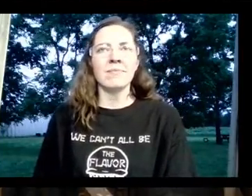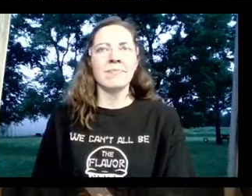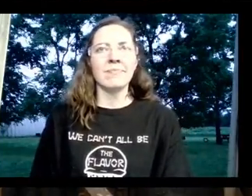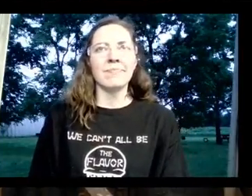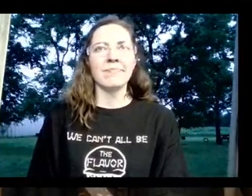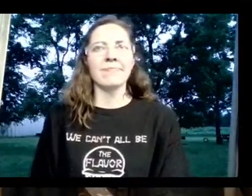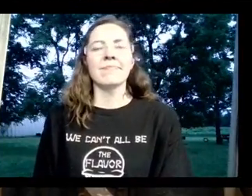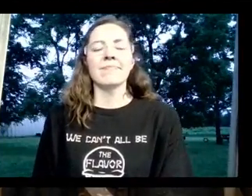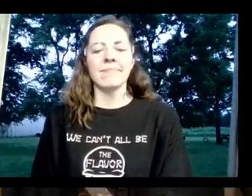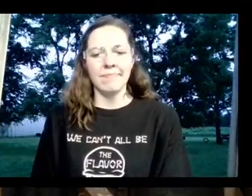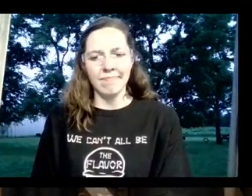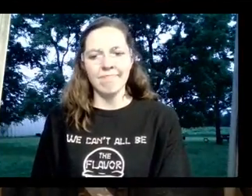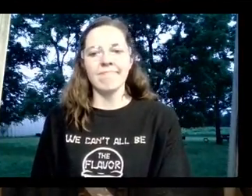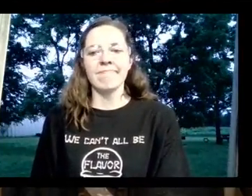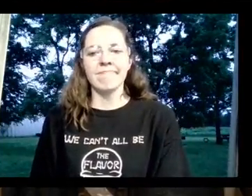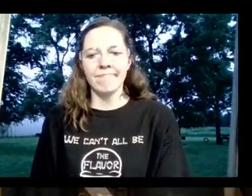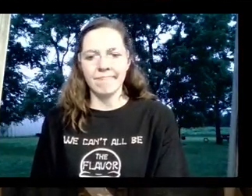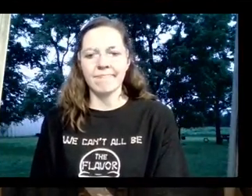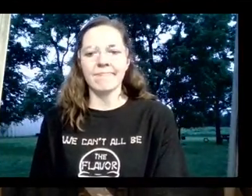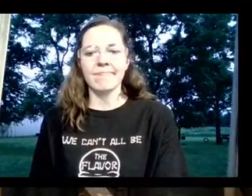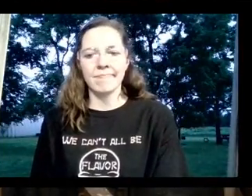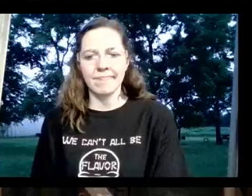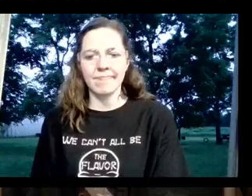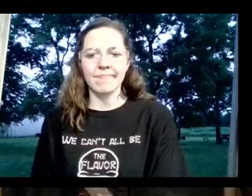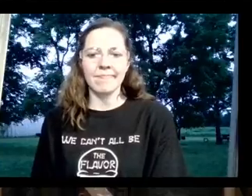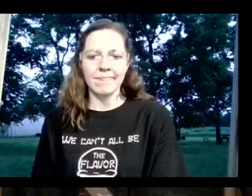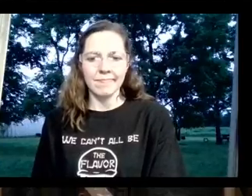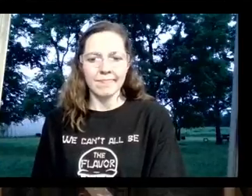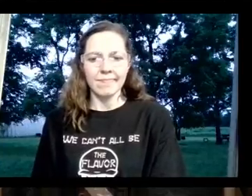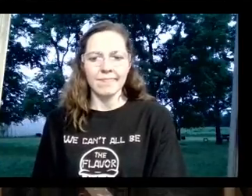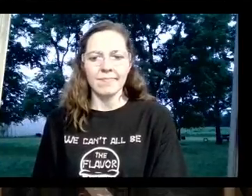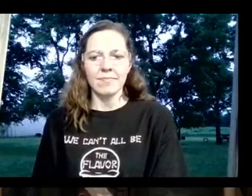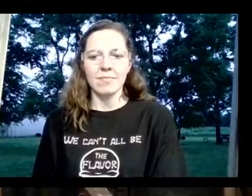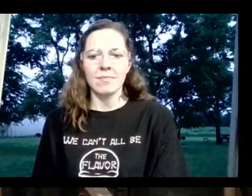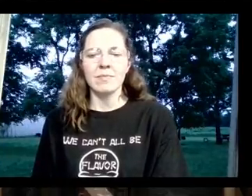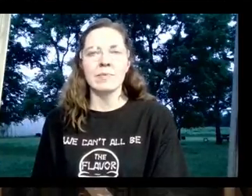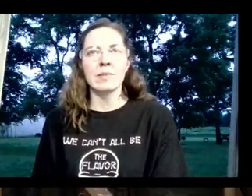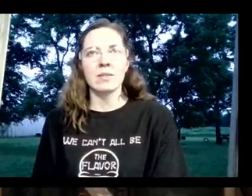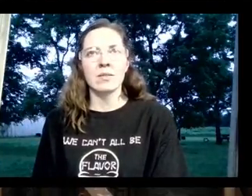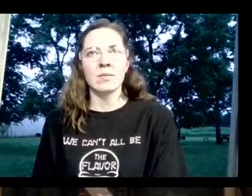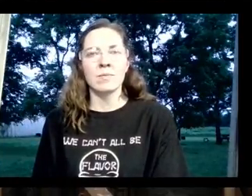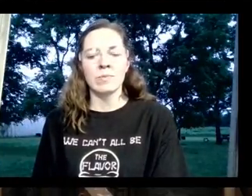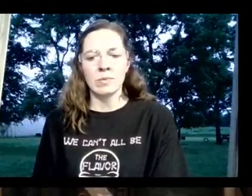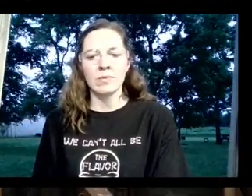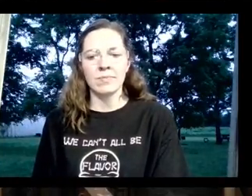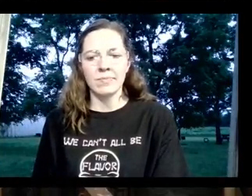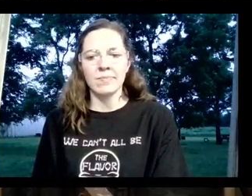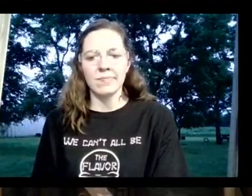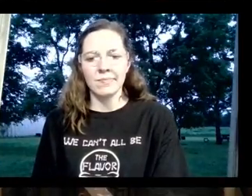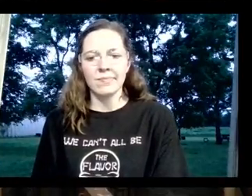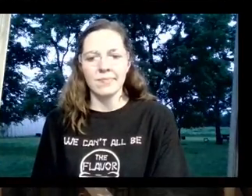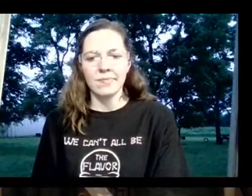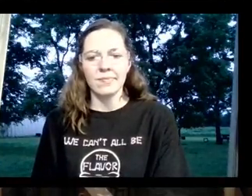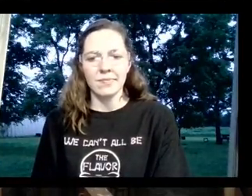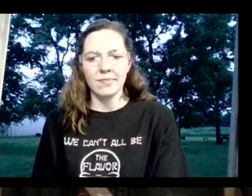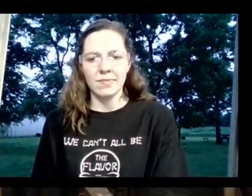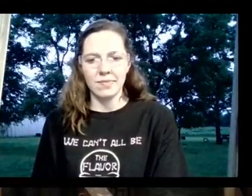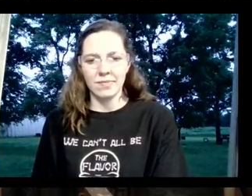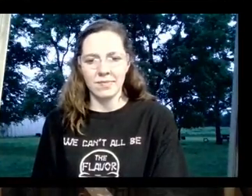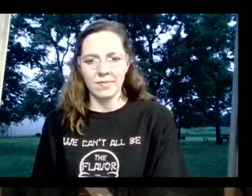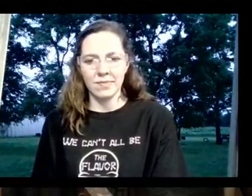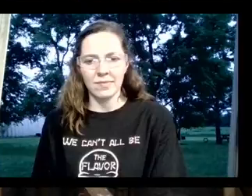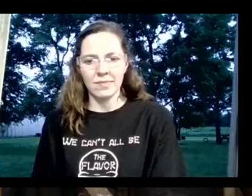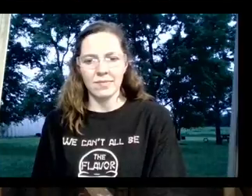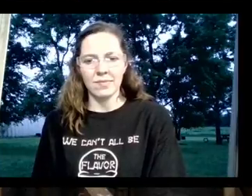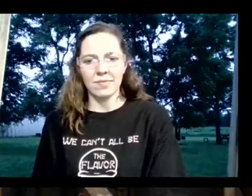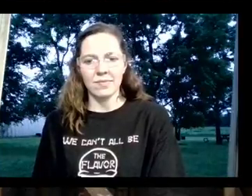Playlist for the collaborative mm-hmm. is going to be in the description down below, and it's a community playlist where